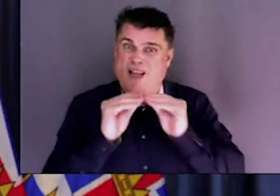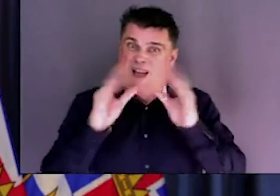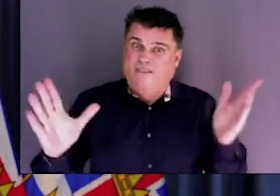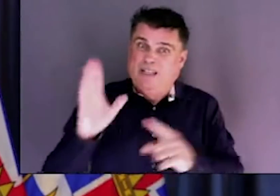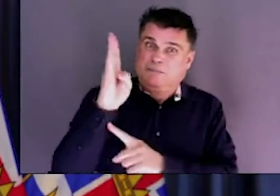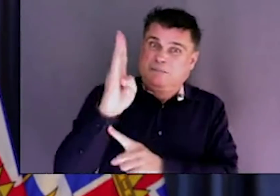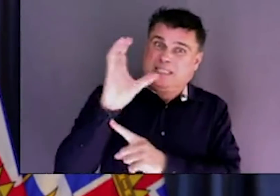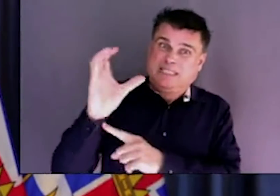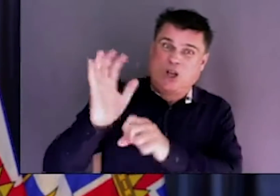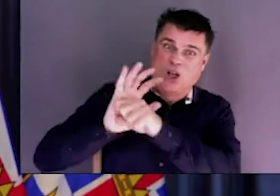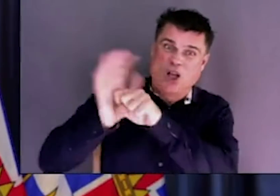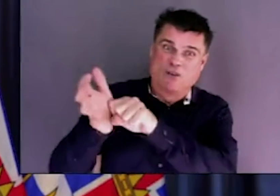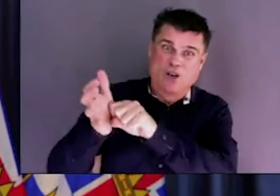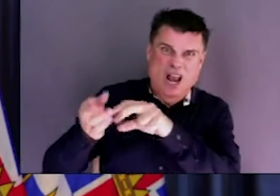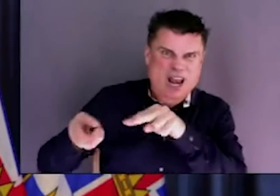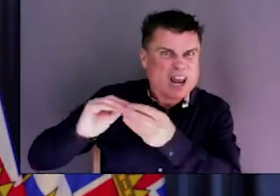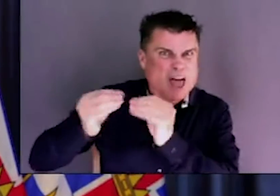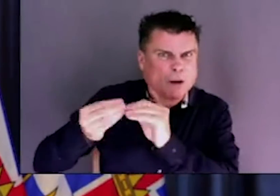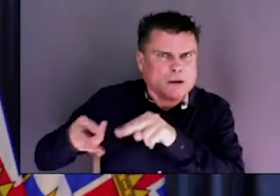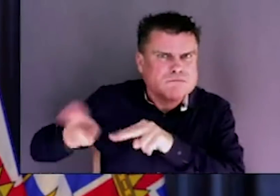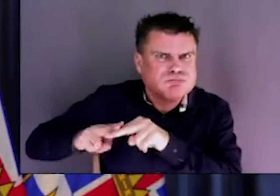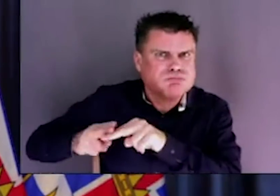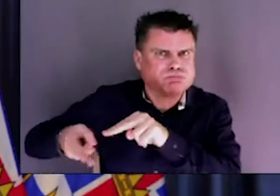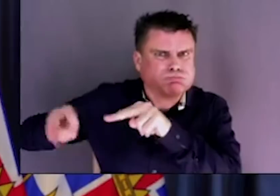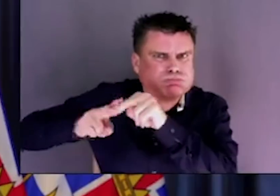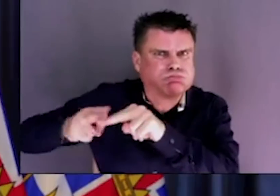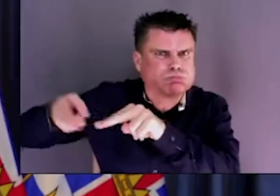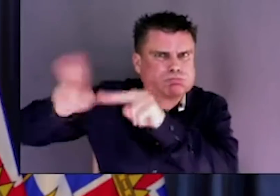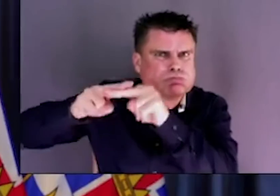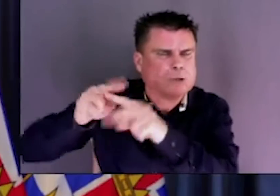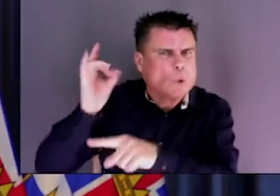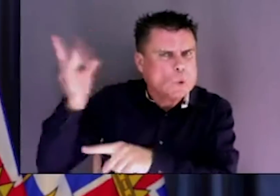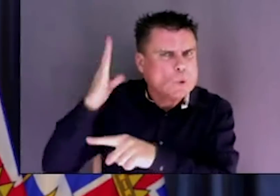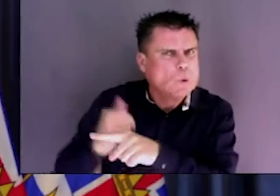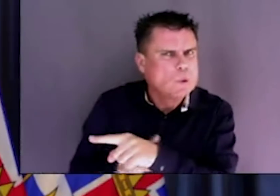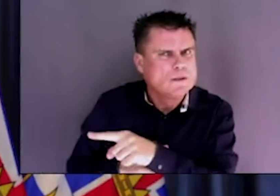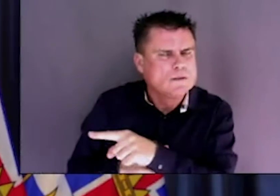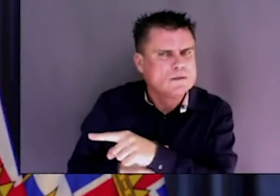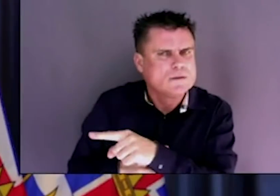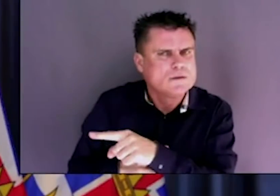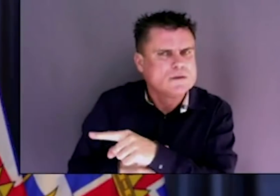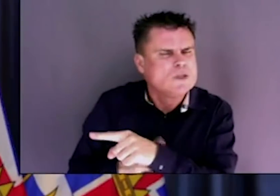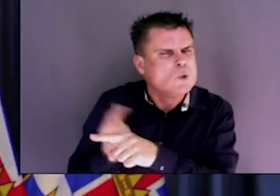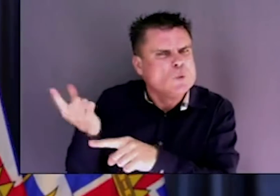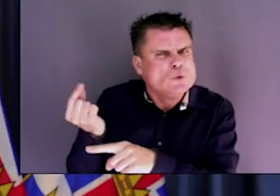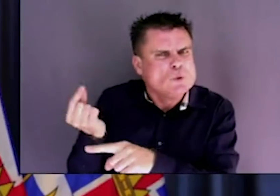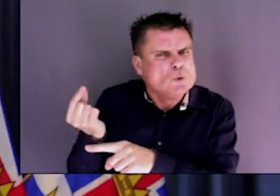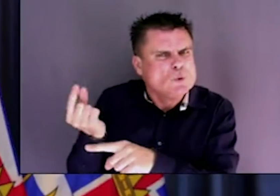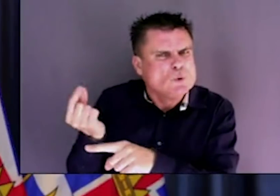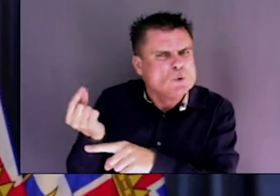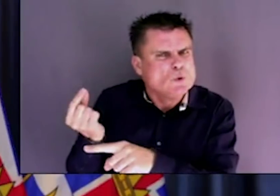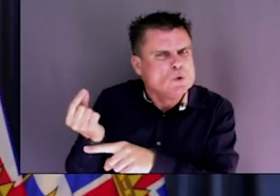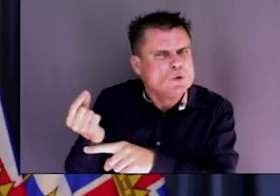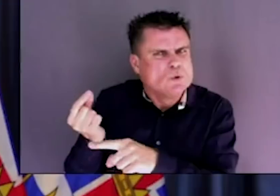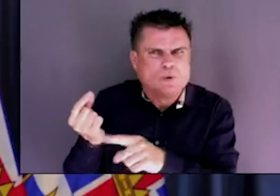possible way. Is there nothing that can be done in the immediate for those people who have no access to paid sick time at their work, and the people who